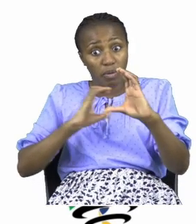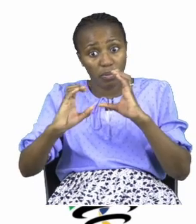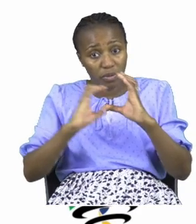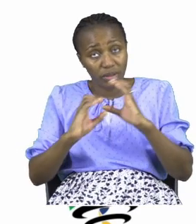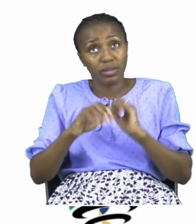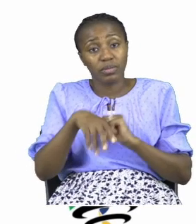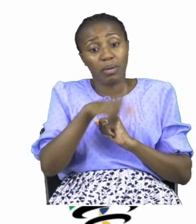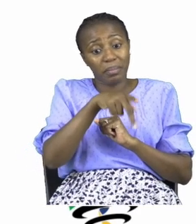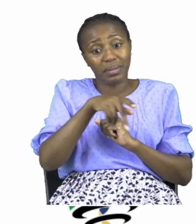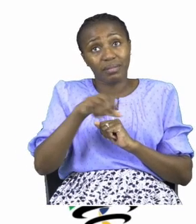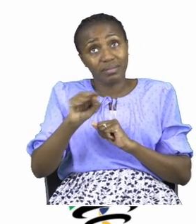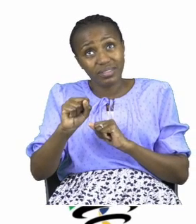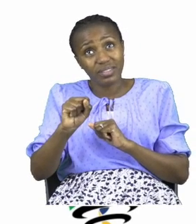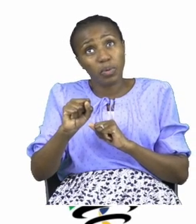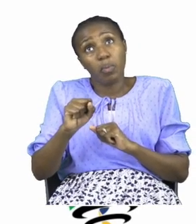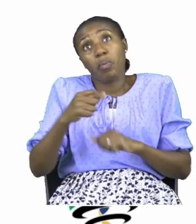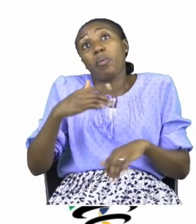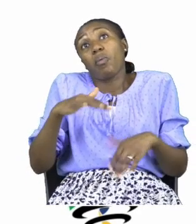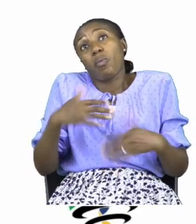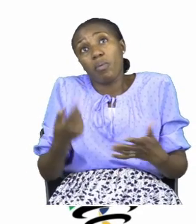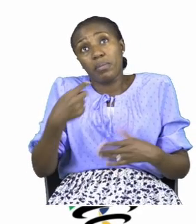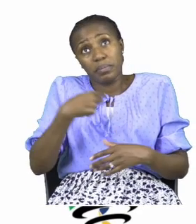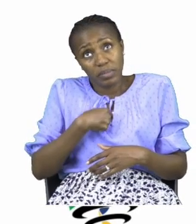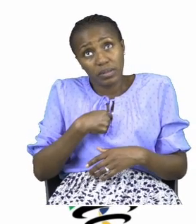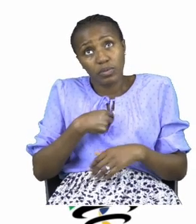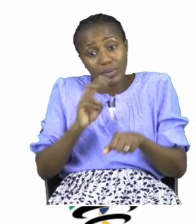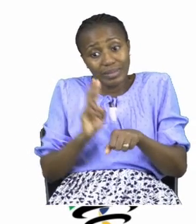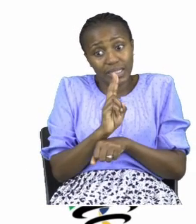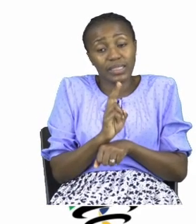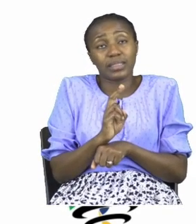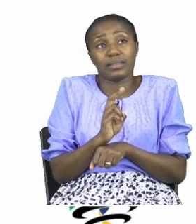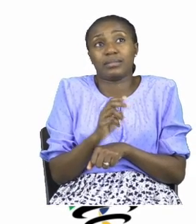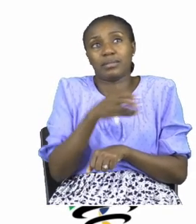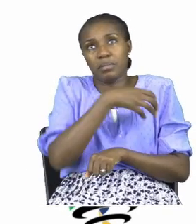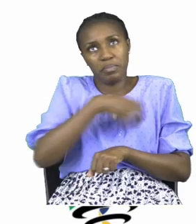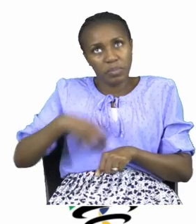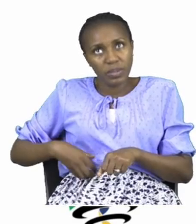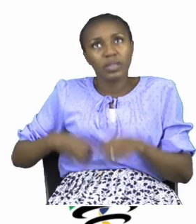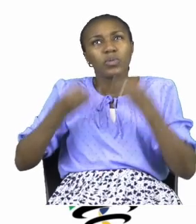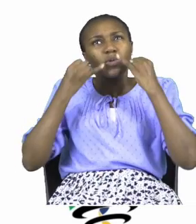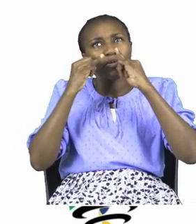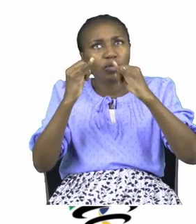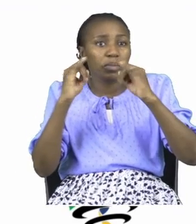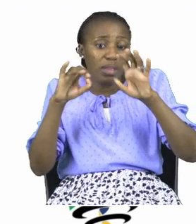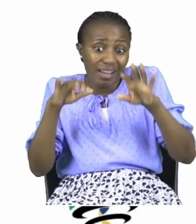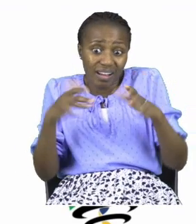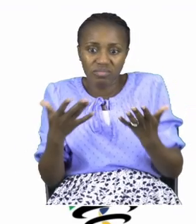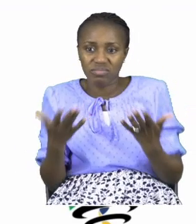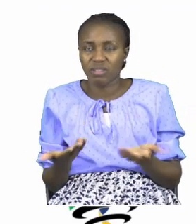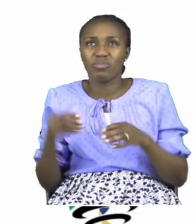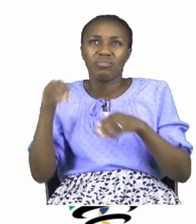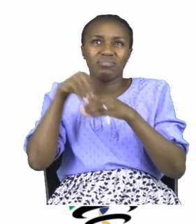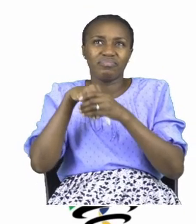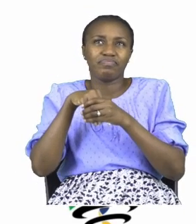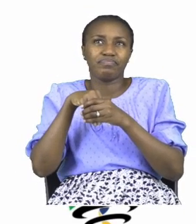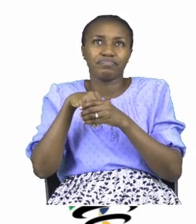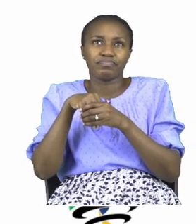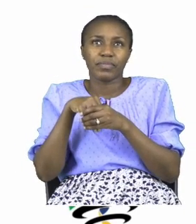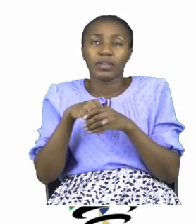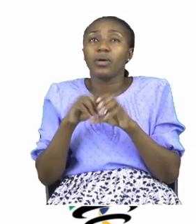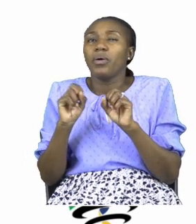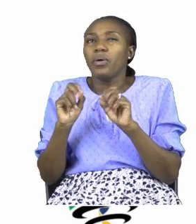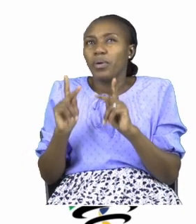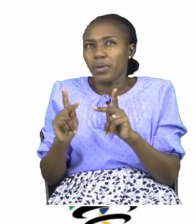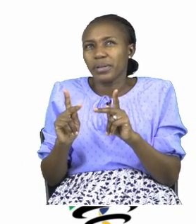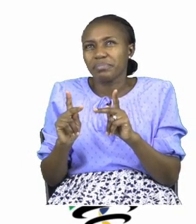General, or me, myself, and my Vice President. Then we can give them directives. All right, great stuff. Is